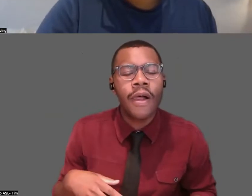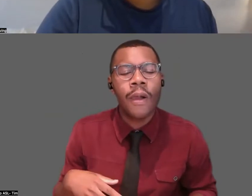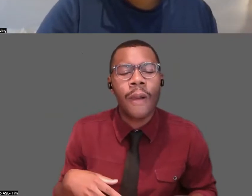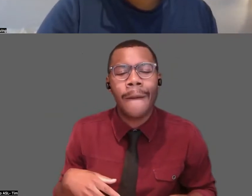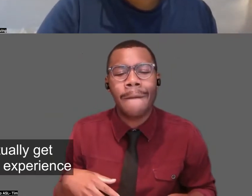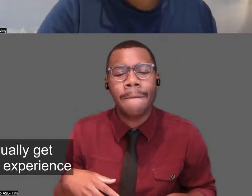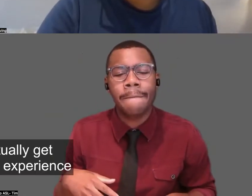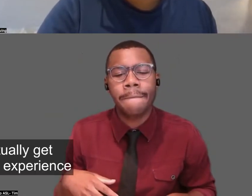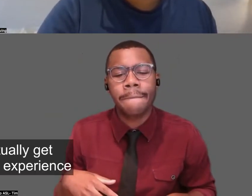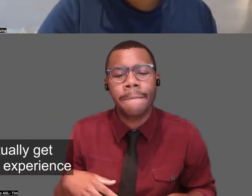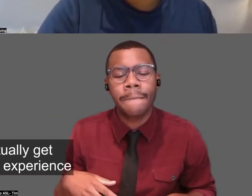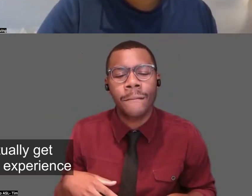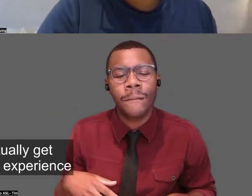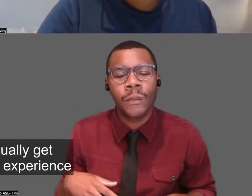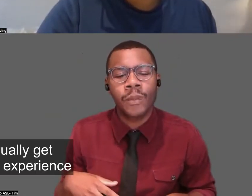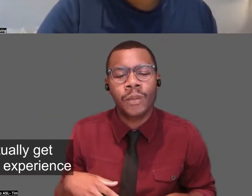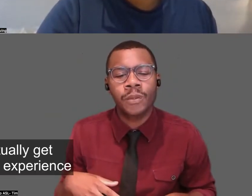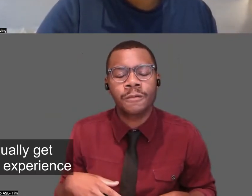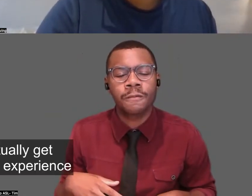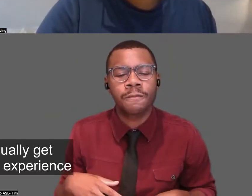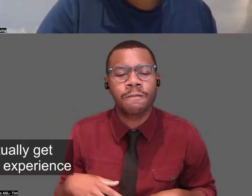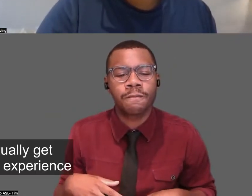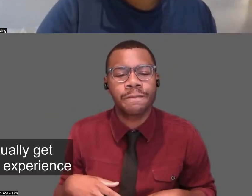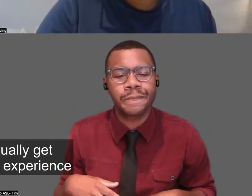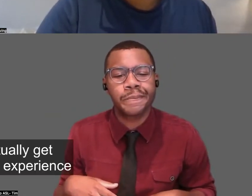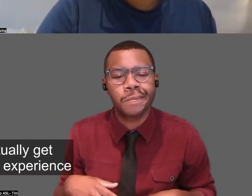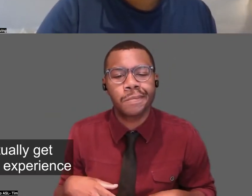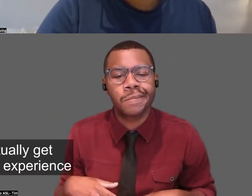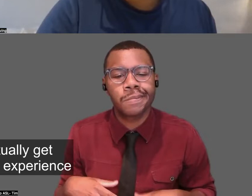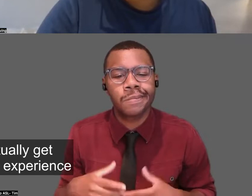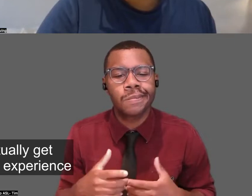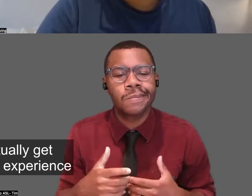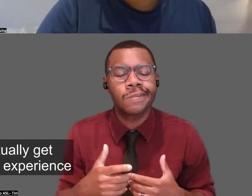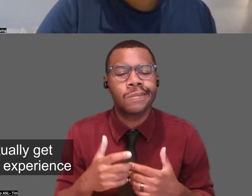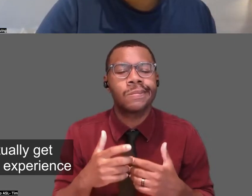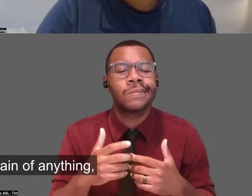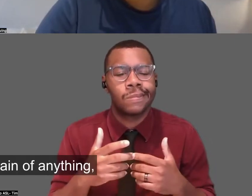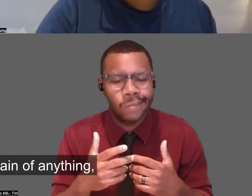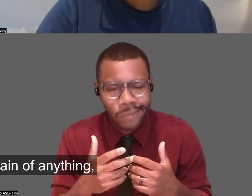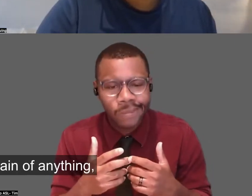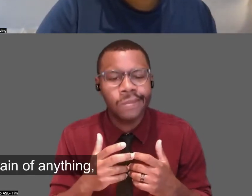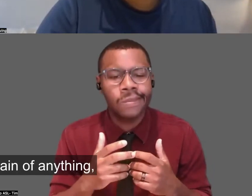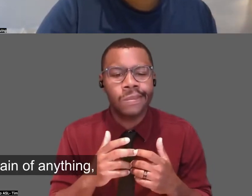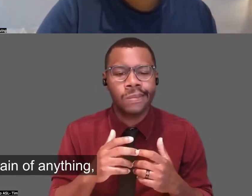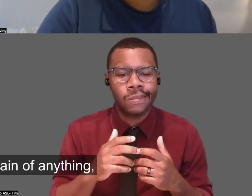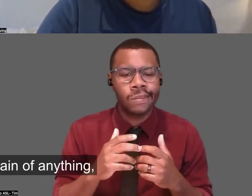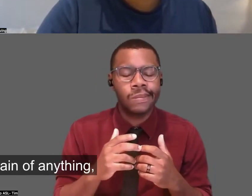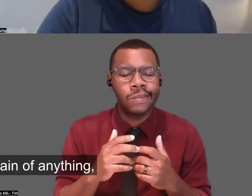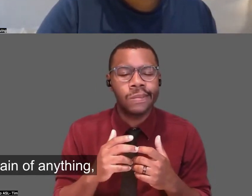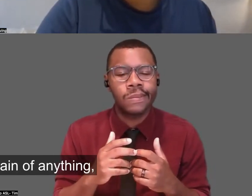There's like, you can't actually get everybody's life experience into a single